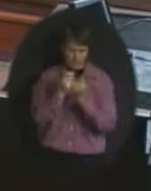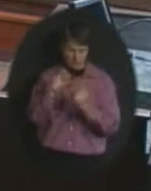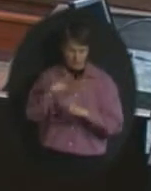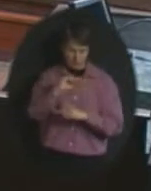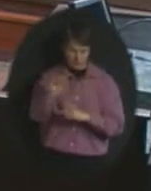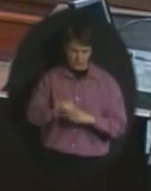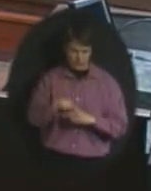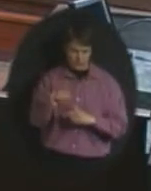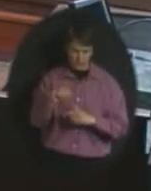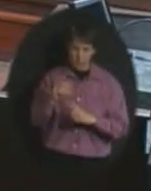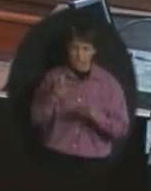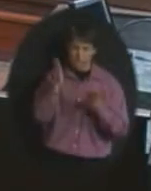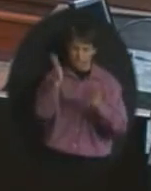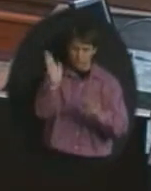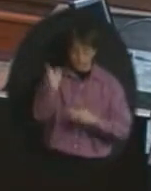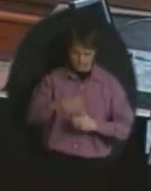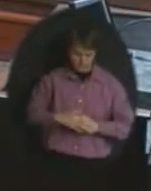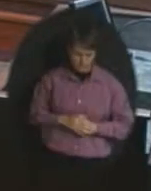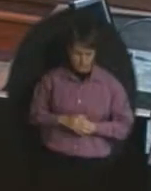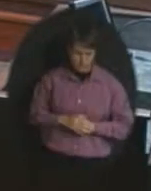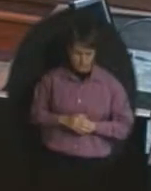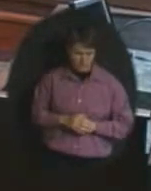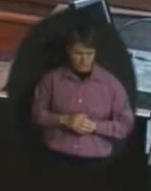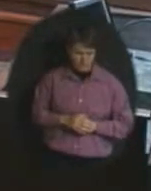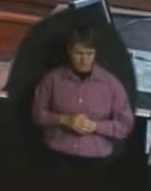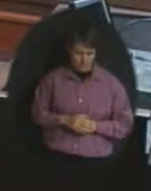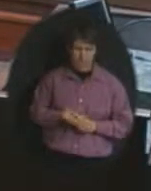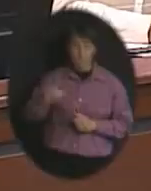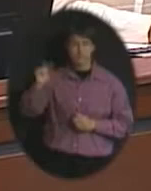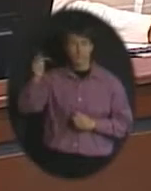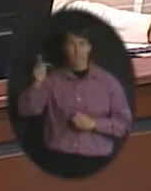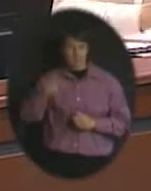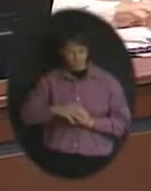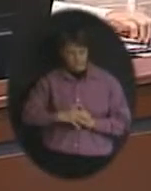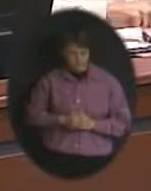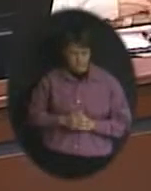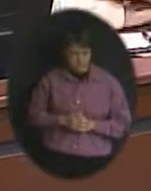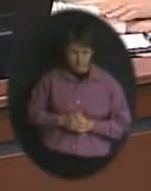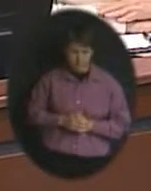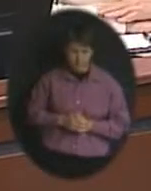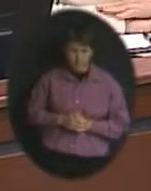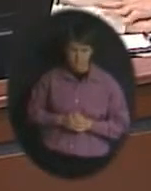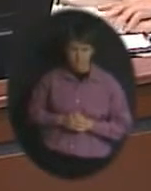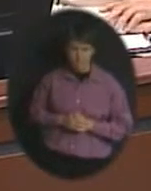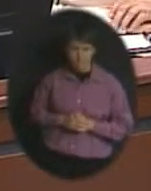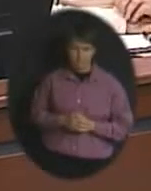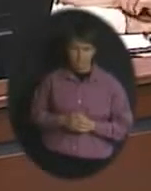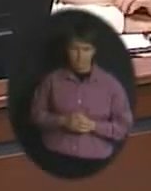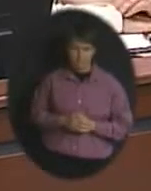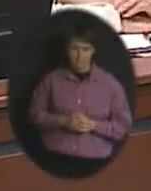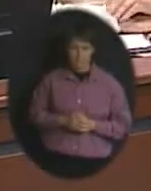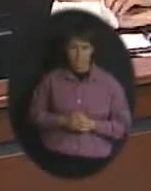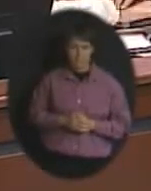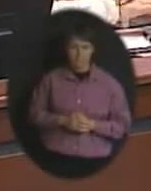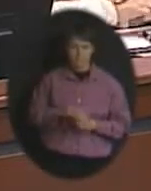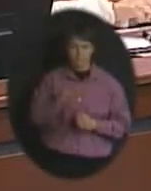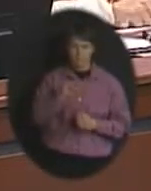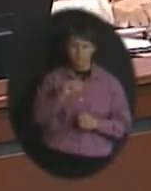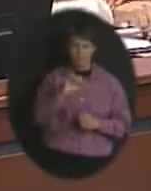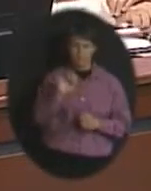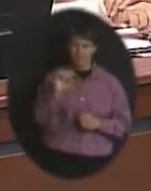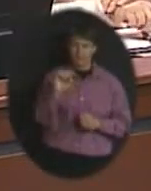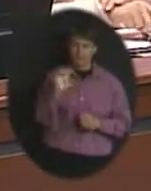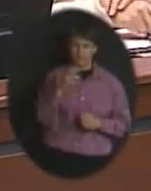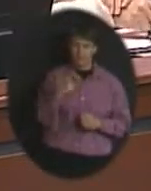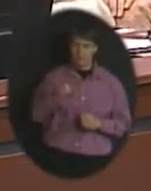as presented. Second. Ms. Hibbs, I have a motion by Mr. Shearer and a